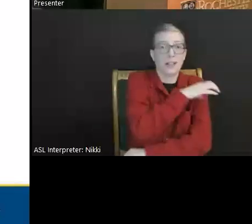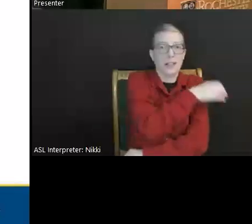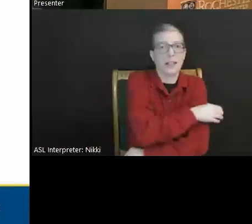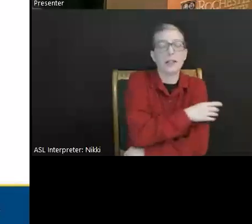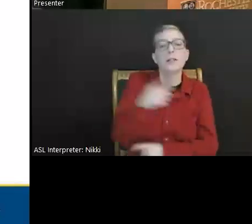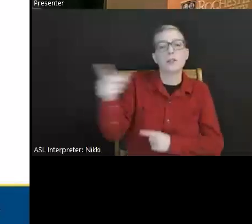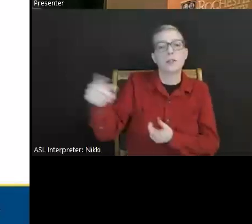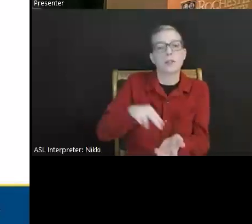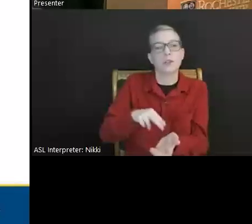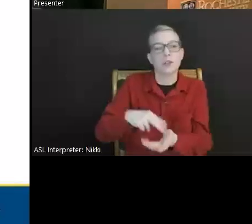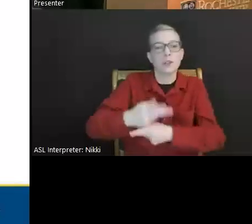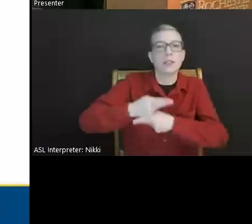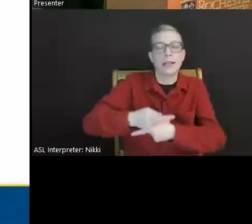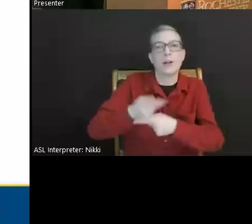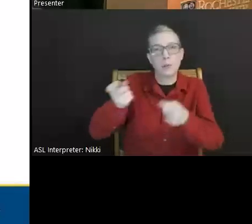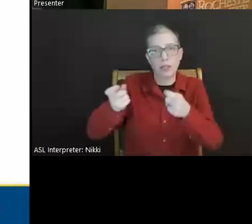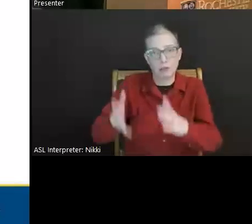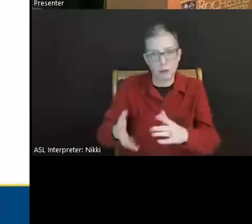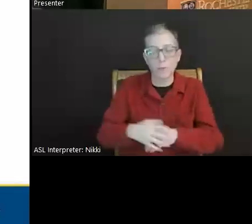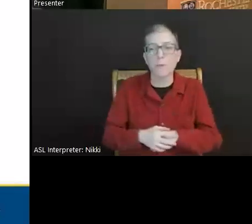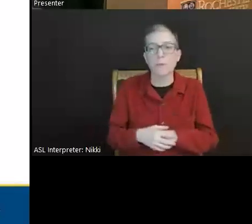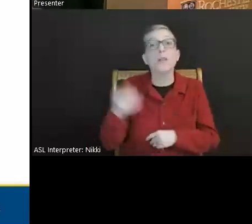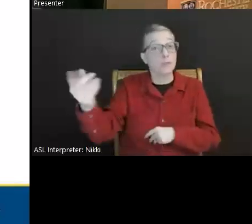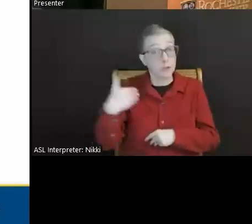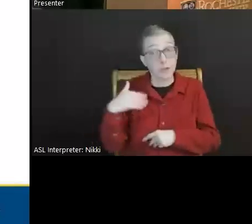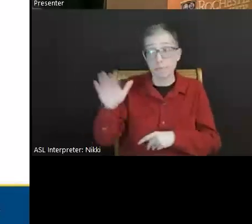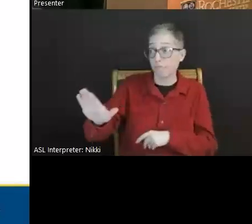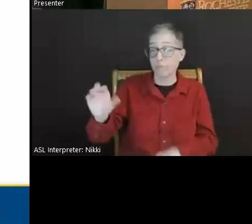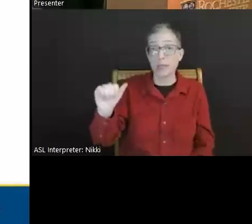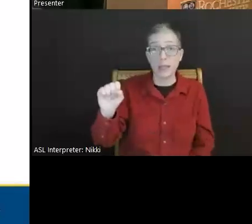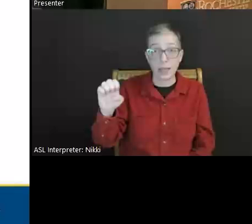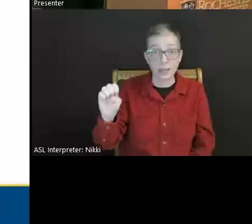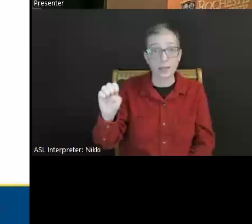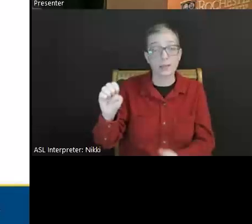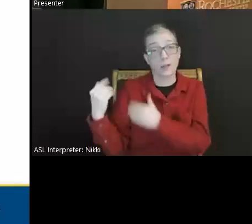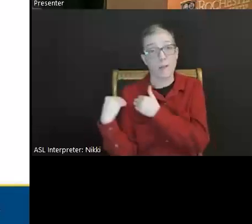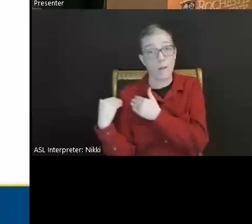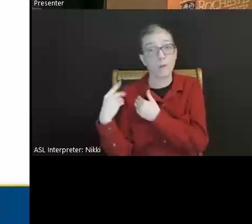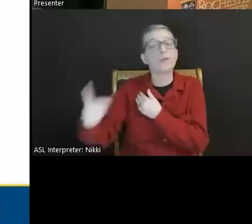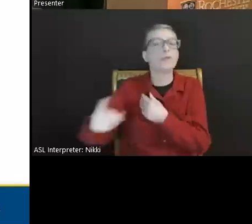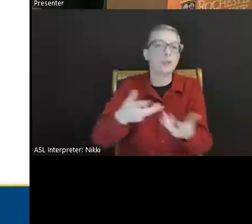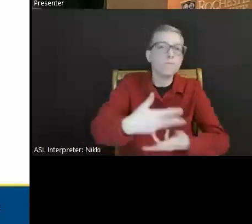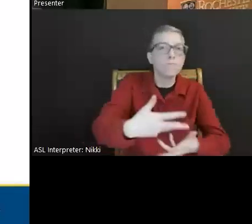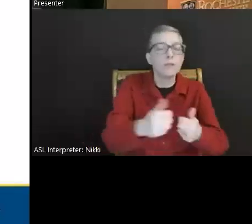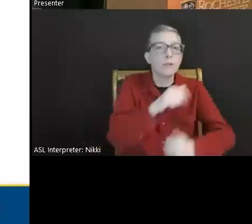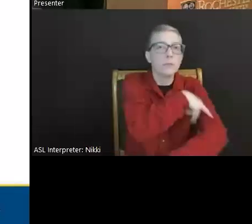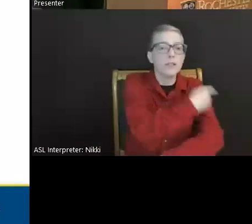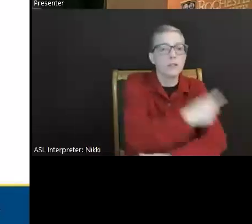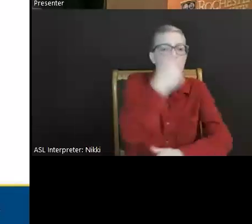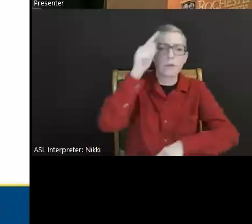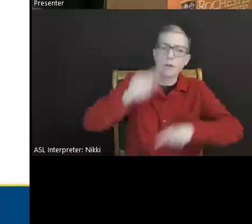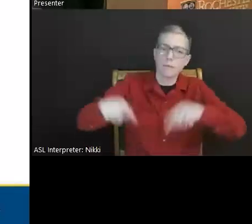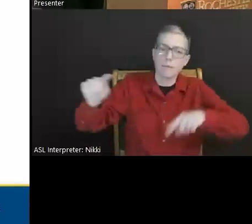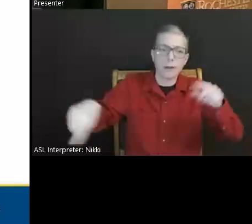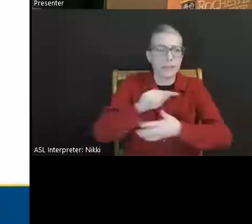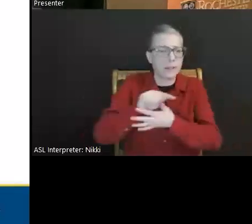she holds an individual caseload where she works with patients on engagement, health monitoring, safety assessments, education, and